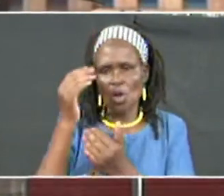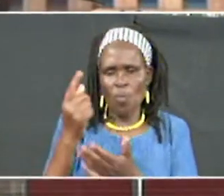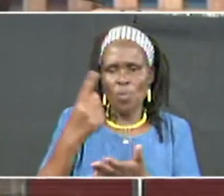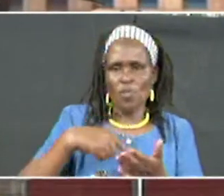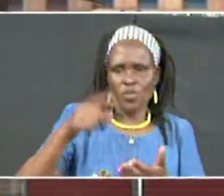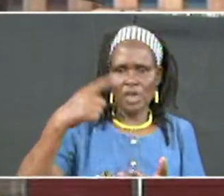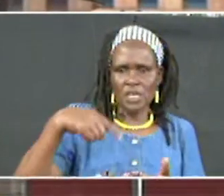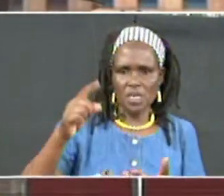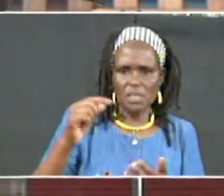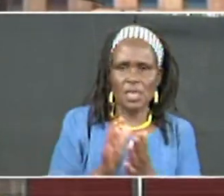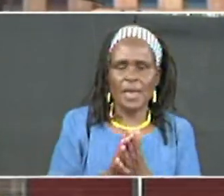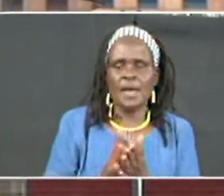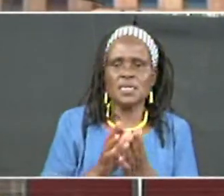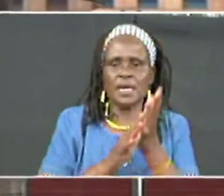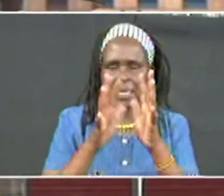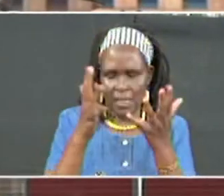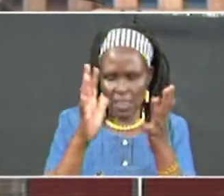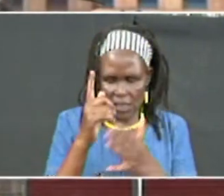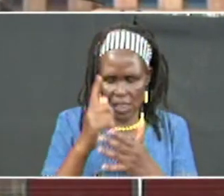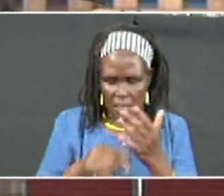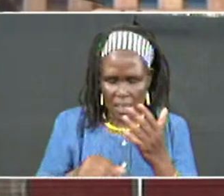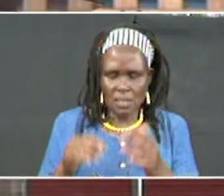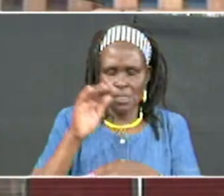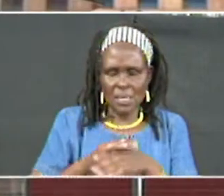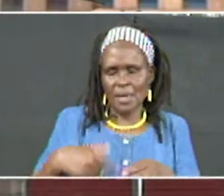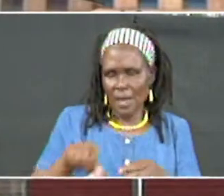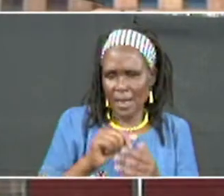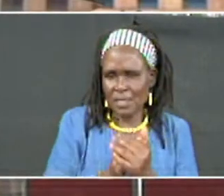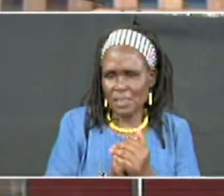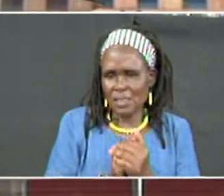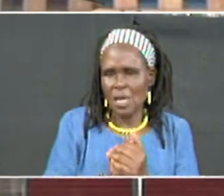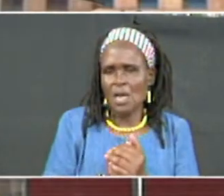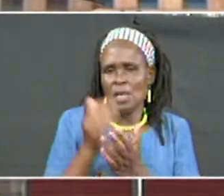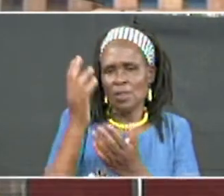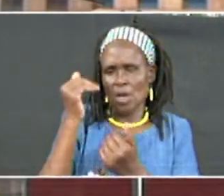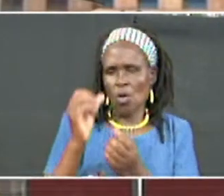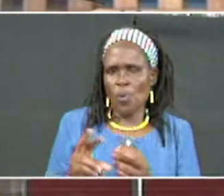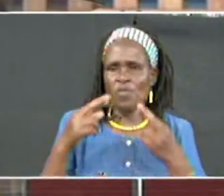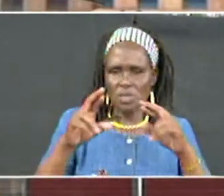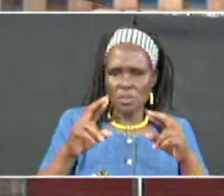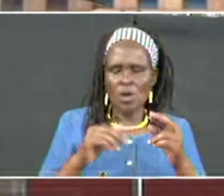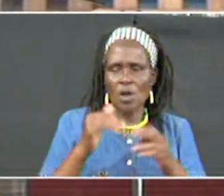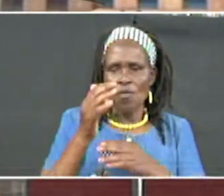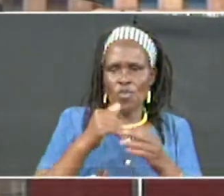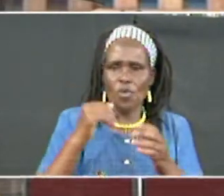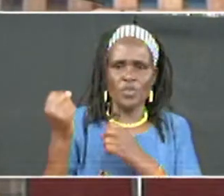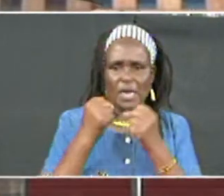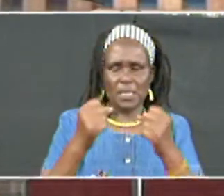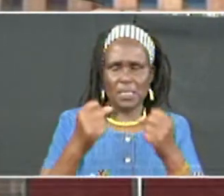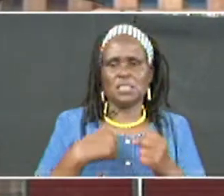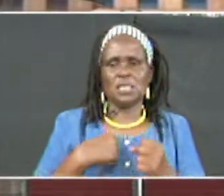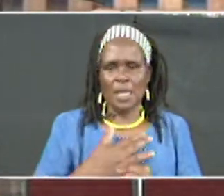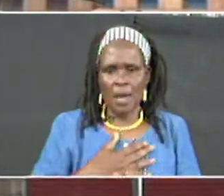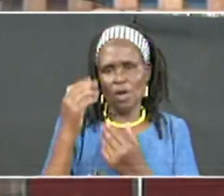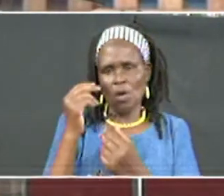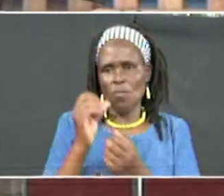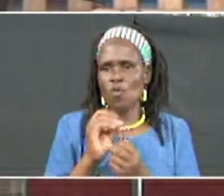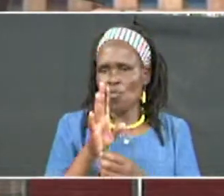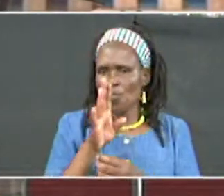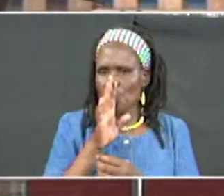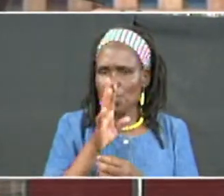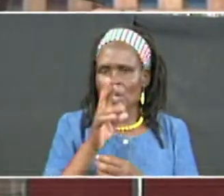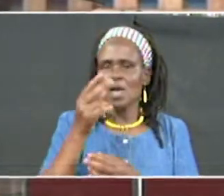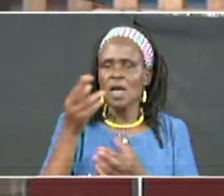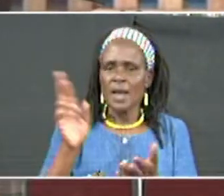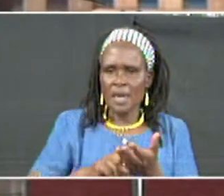and radiance tucking us in, the hope of a response from the great I Am, the hope of being refreshed, and the hope of